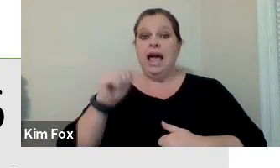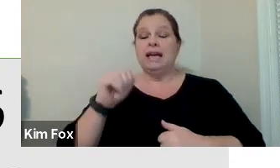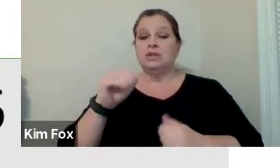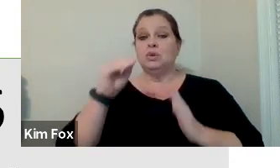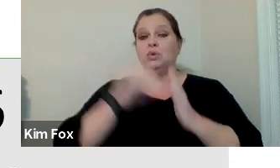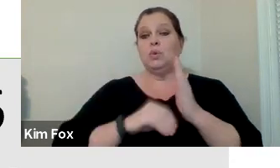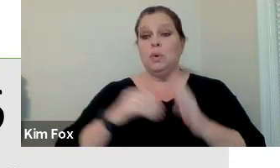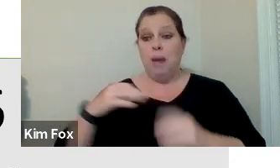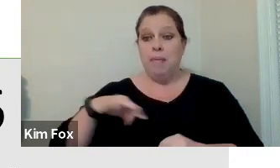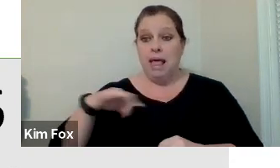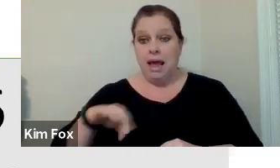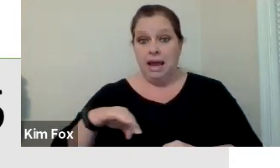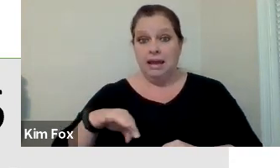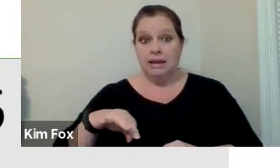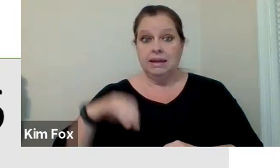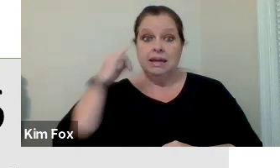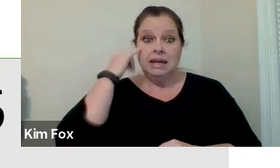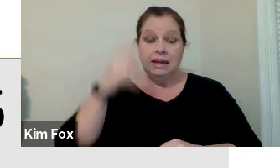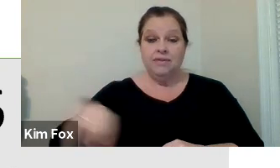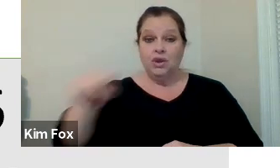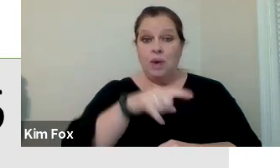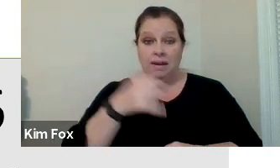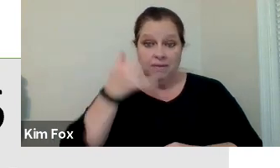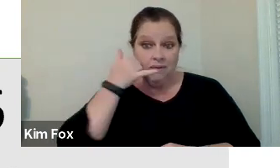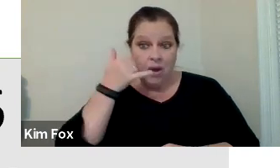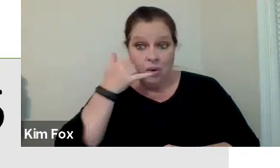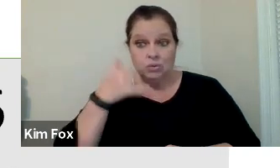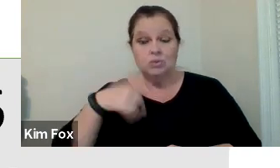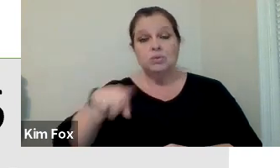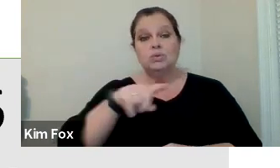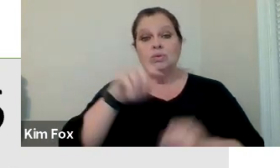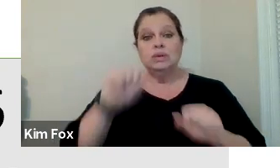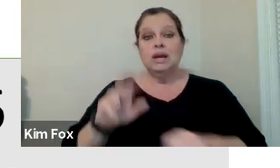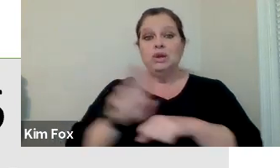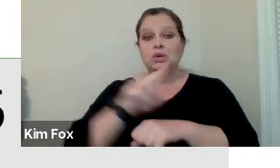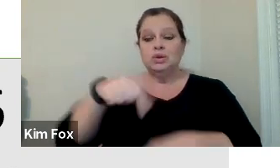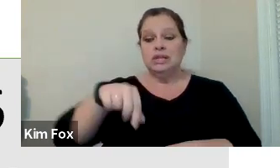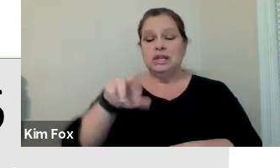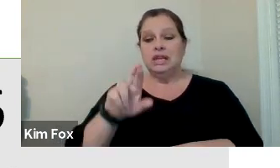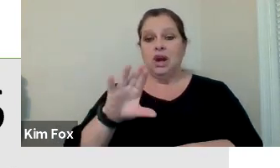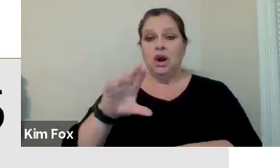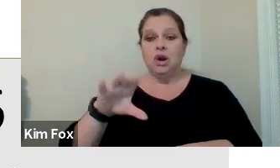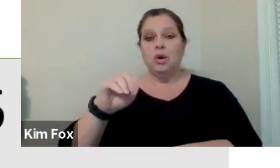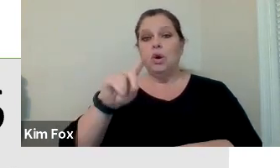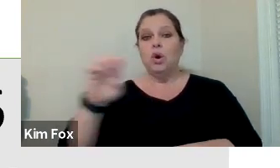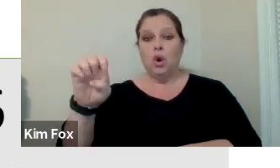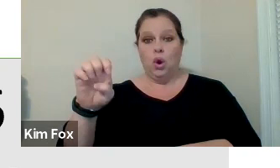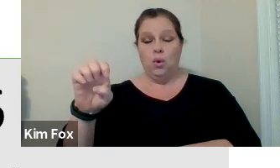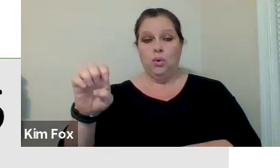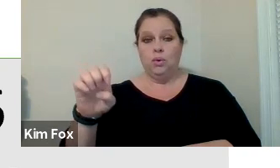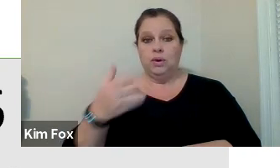website. So if you have your phones out throughout my presentation, you can use the QR codes in